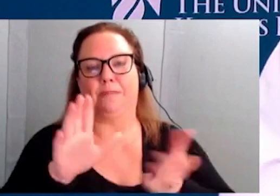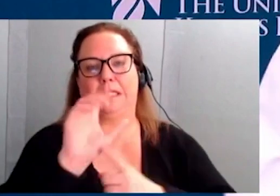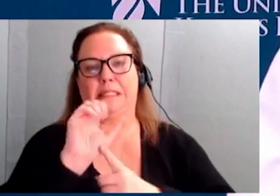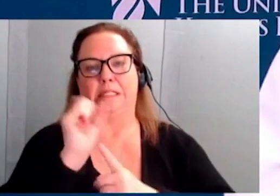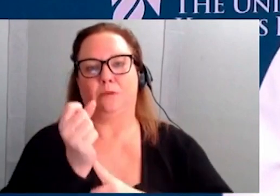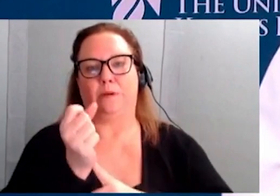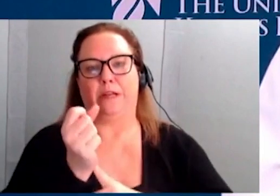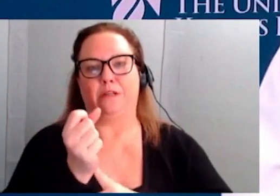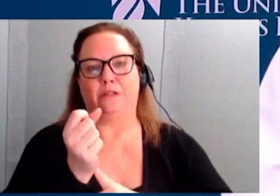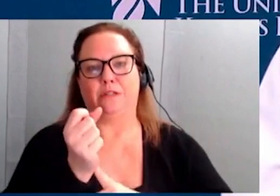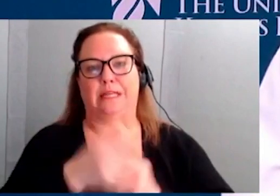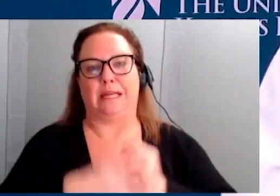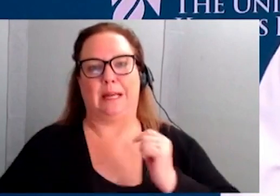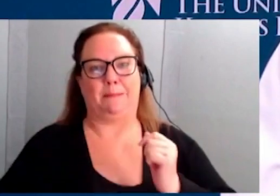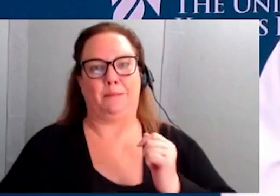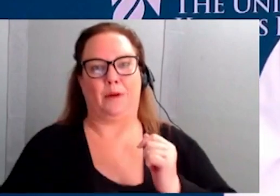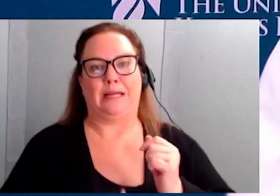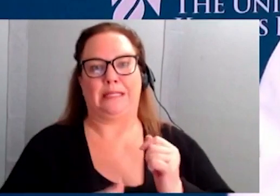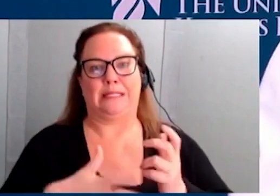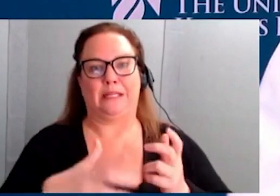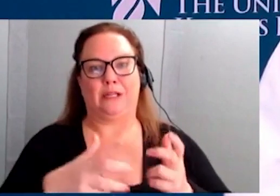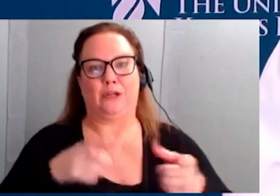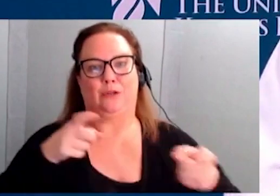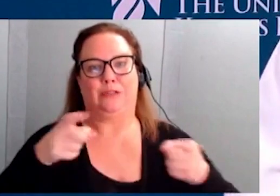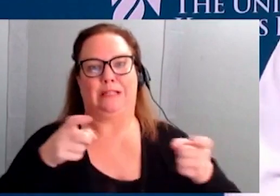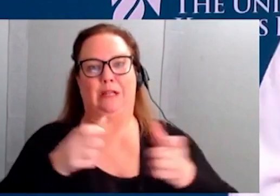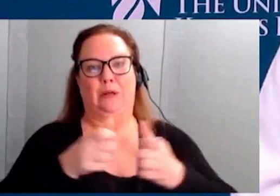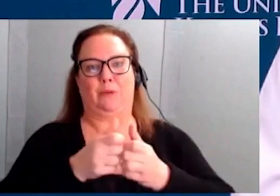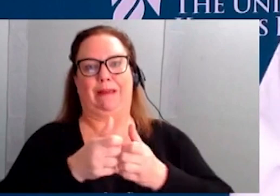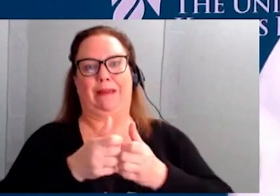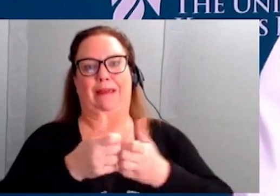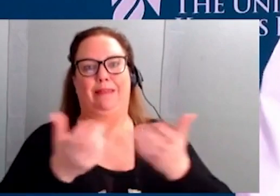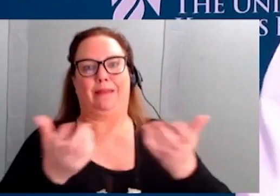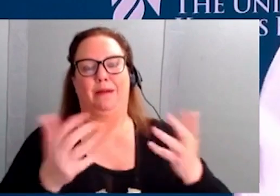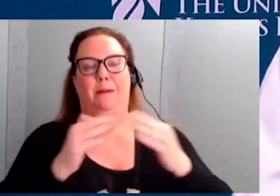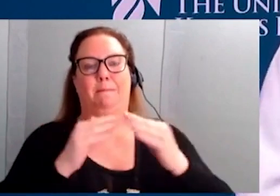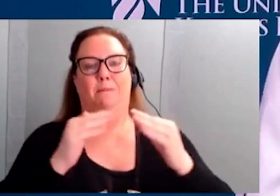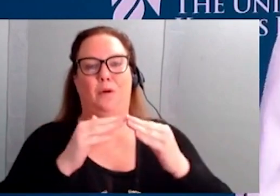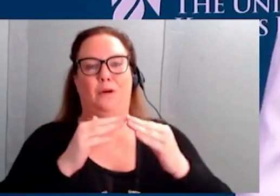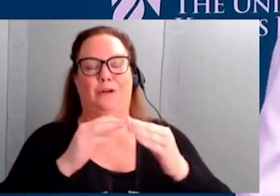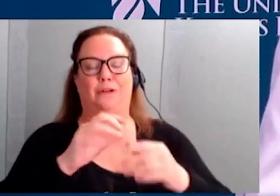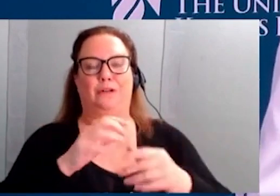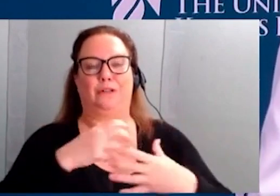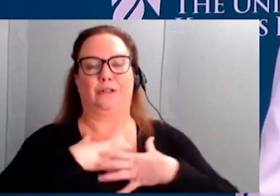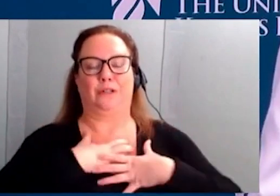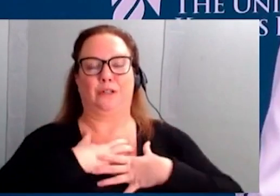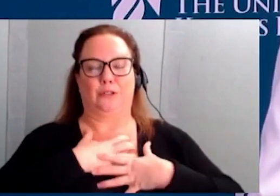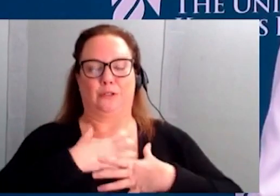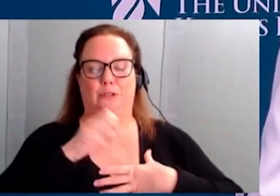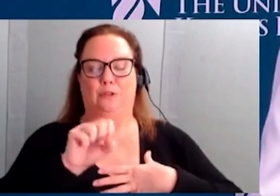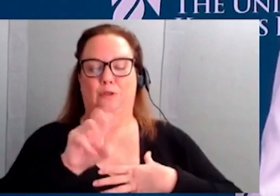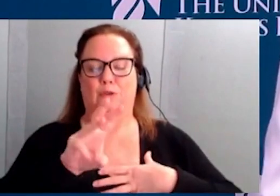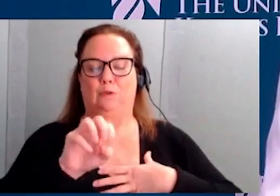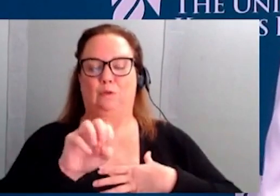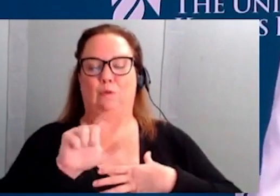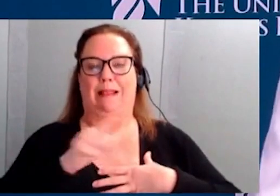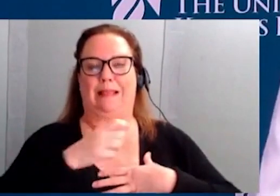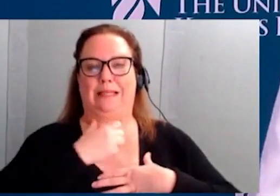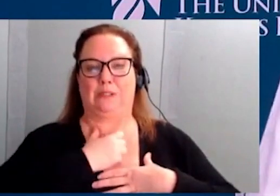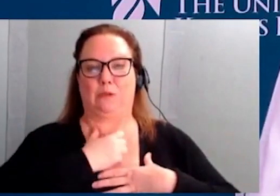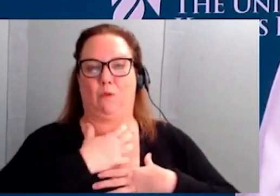in pregnancy where there's a lot more swelling in the upper airway that's just naturally there because